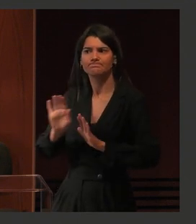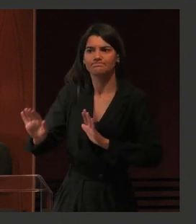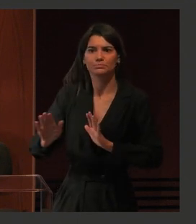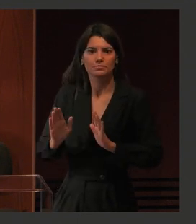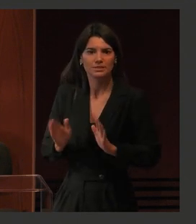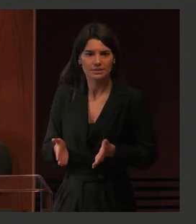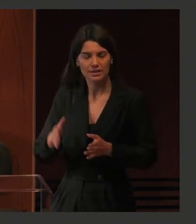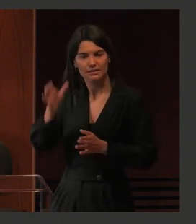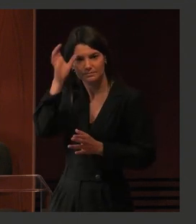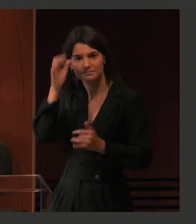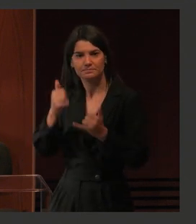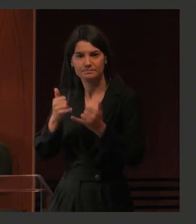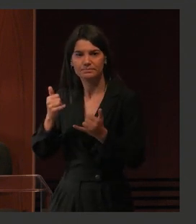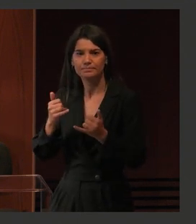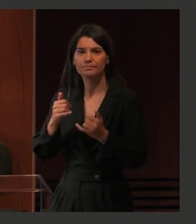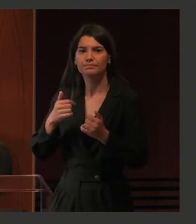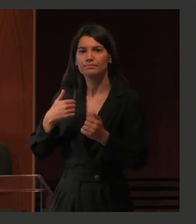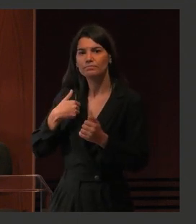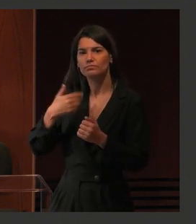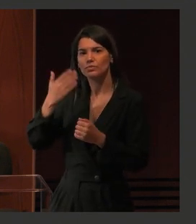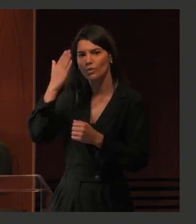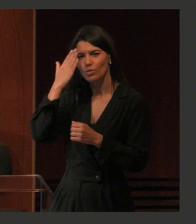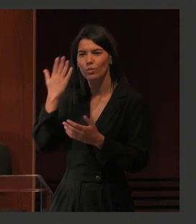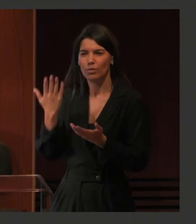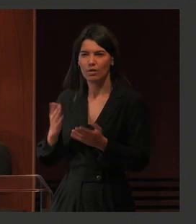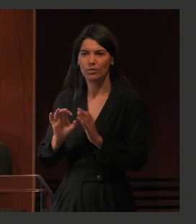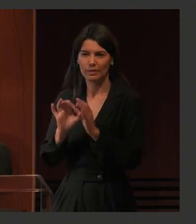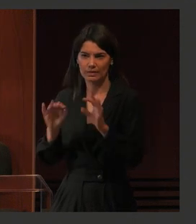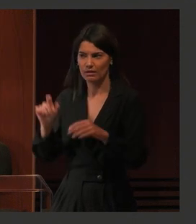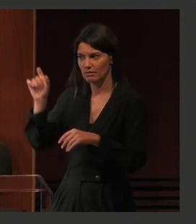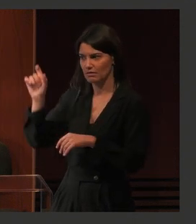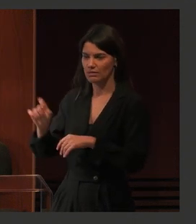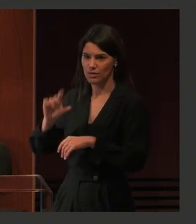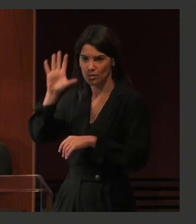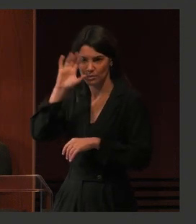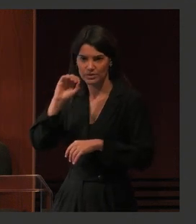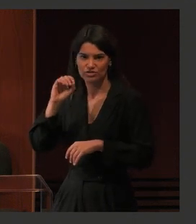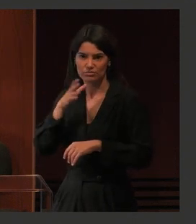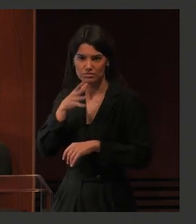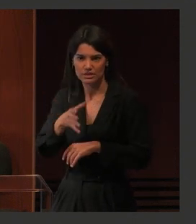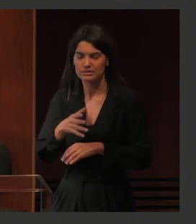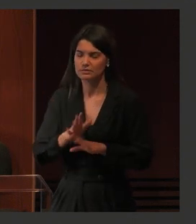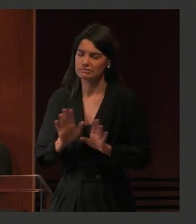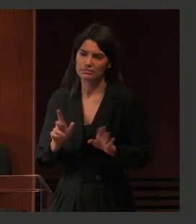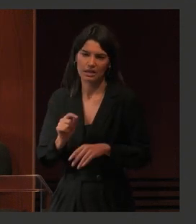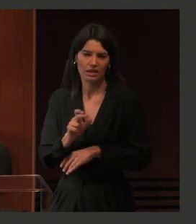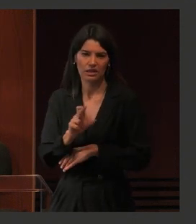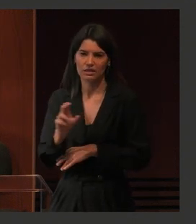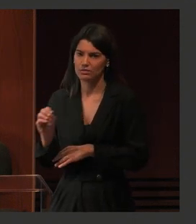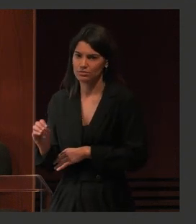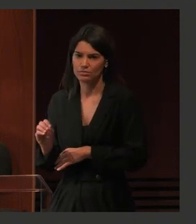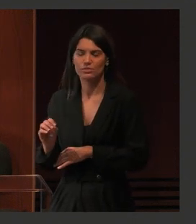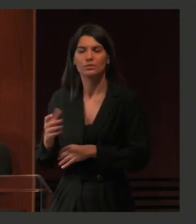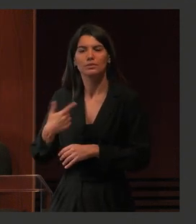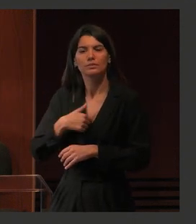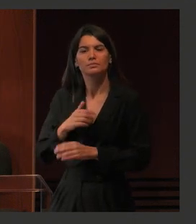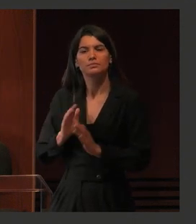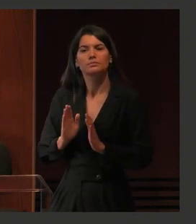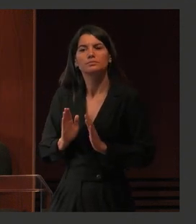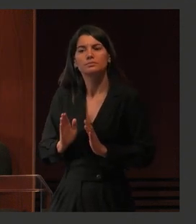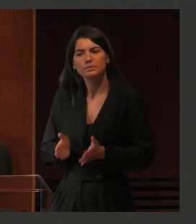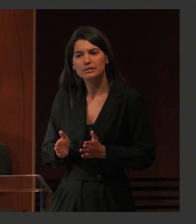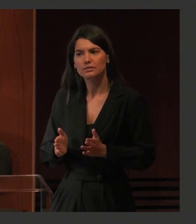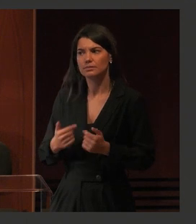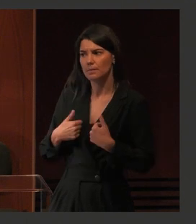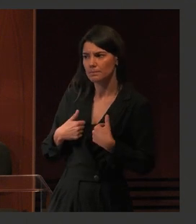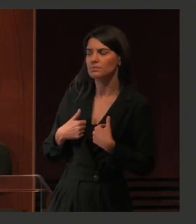And I think, as the minister already said, this is just the wrong way to do it. We should adapt everything which is